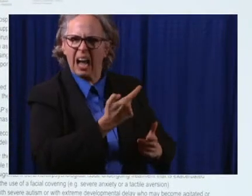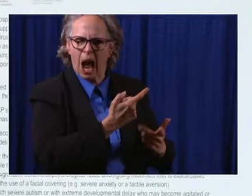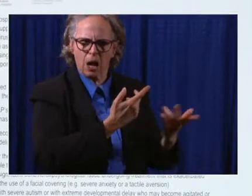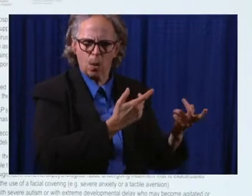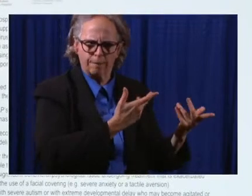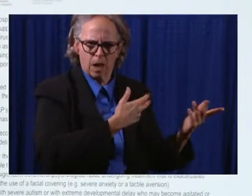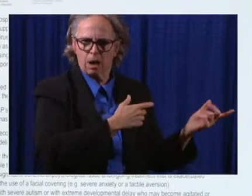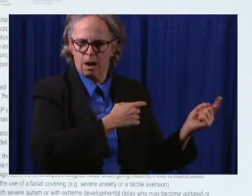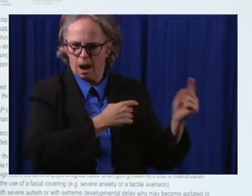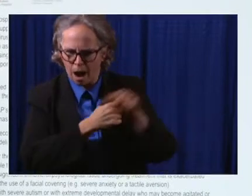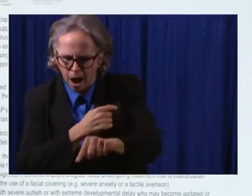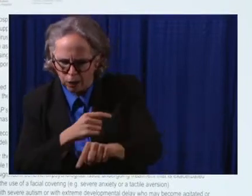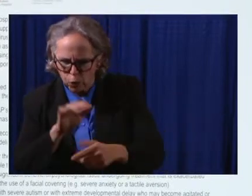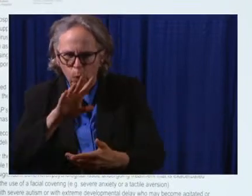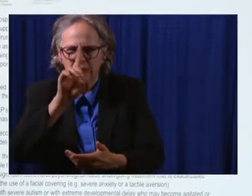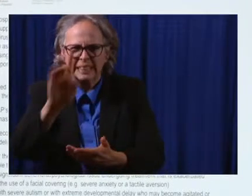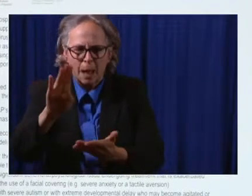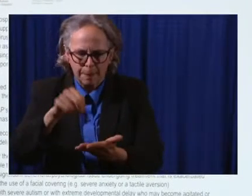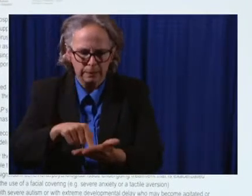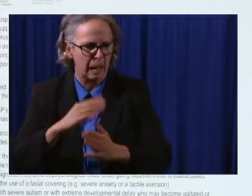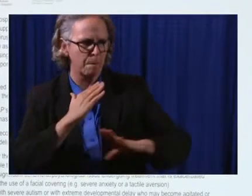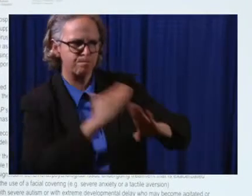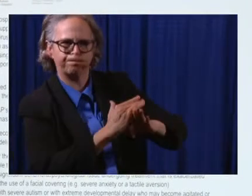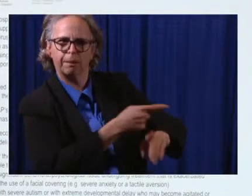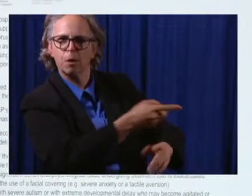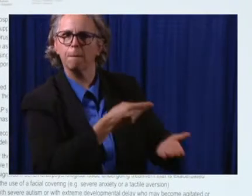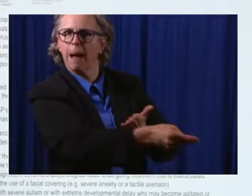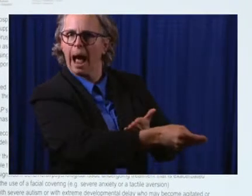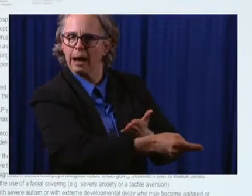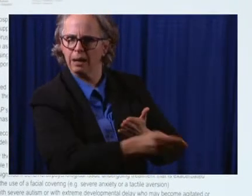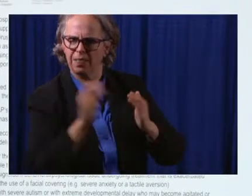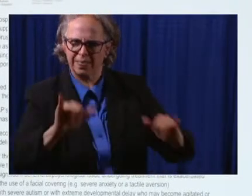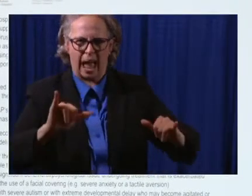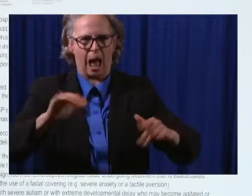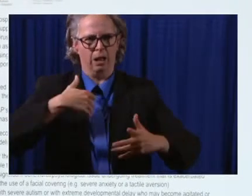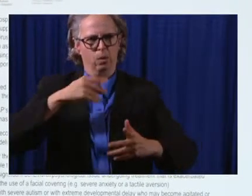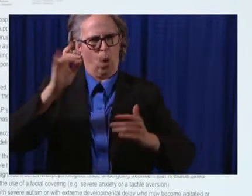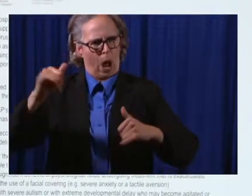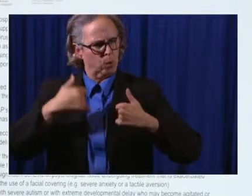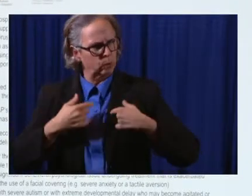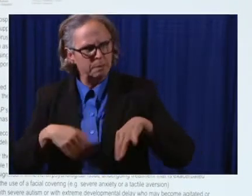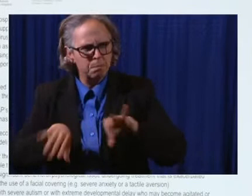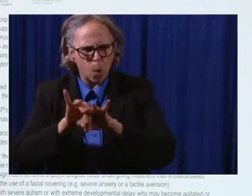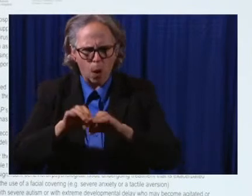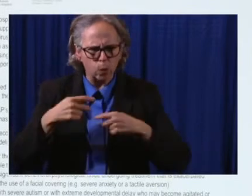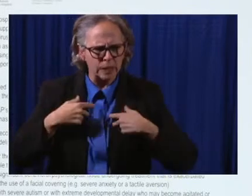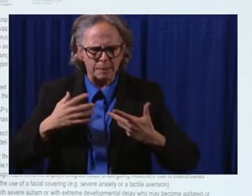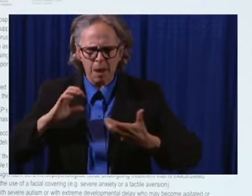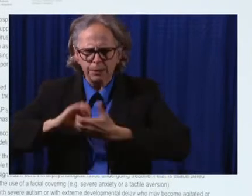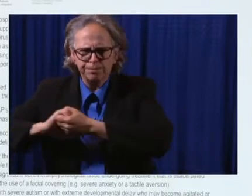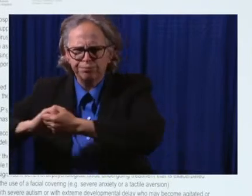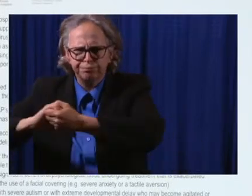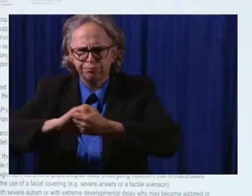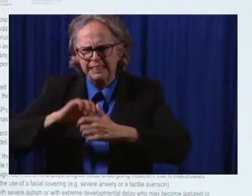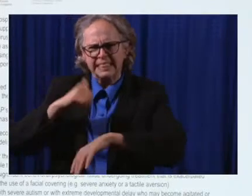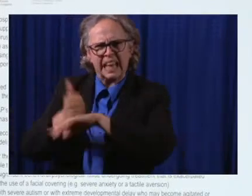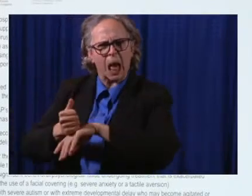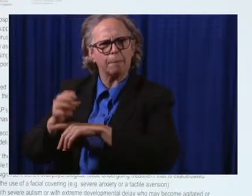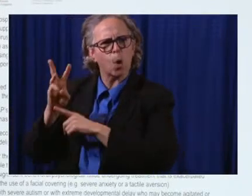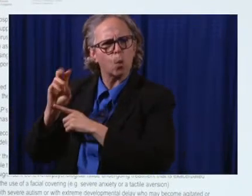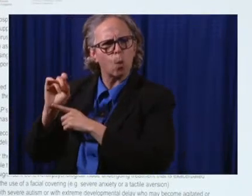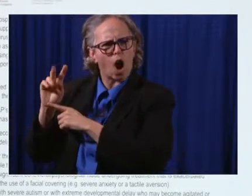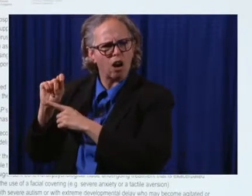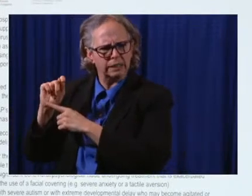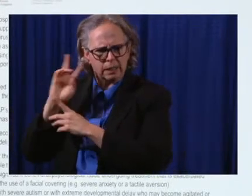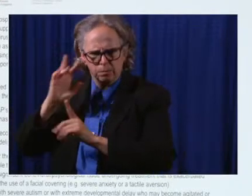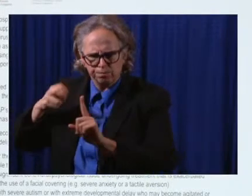I am convinced that our work in improving the information that we put into the National Firearms Background Check System has prevented criminals from purchasing